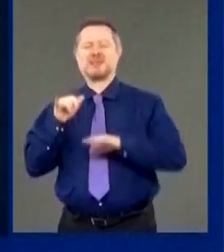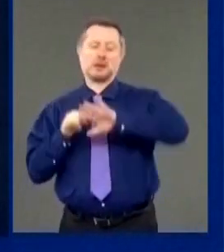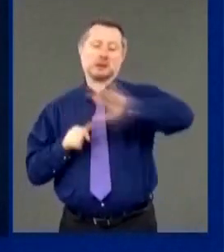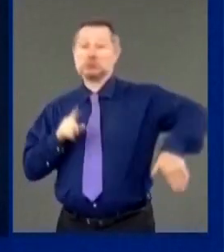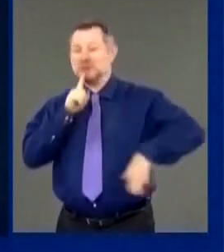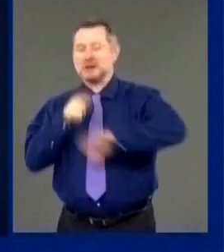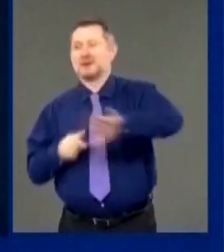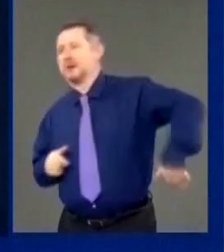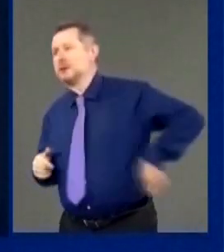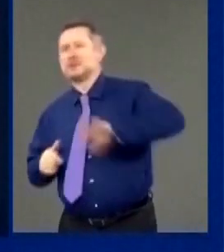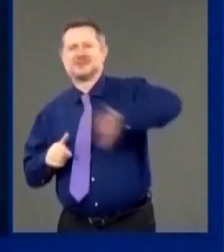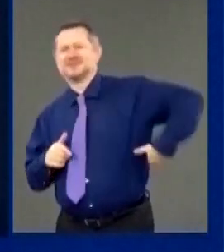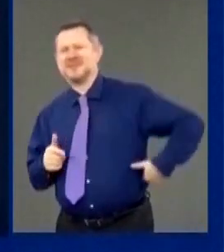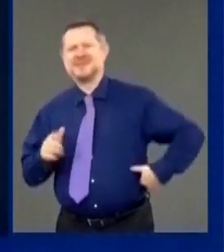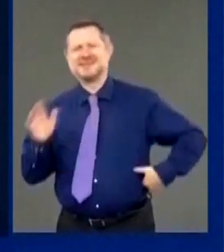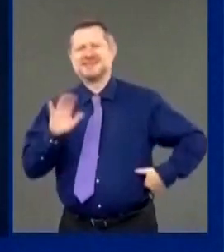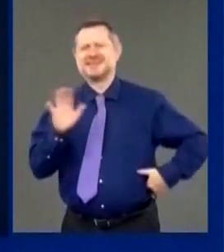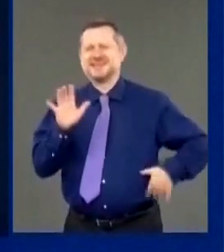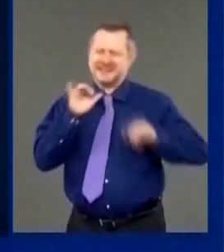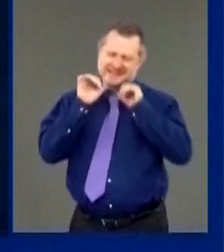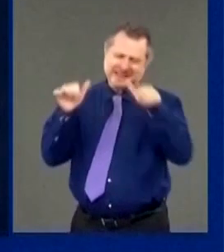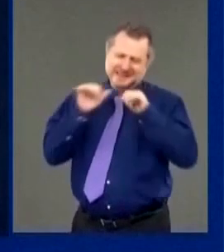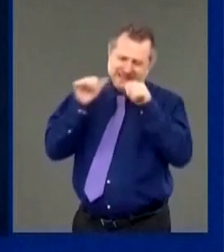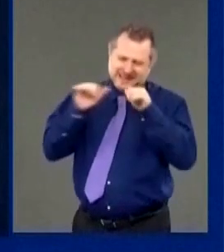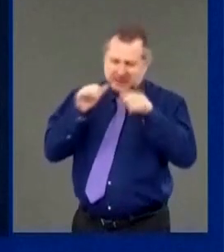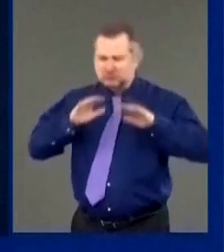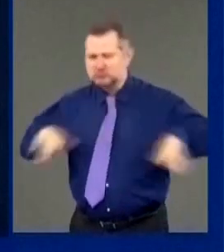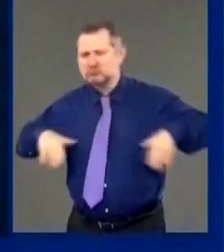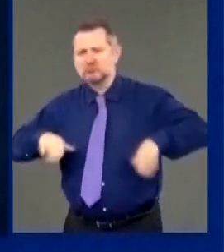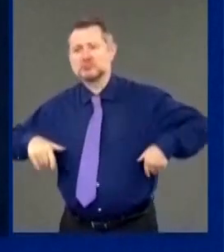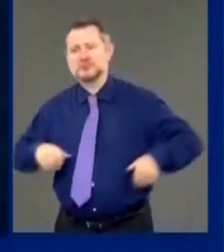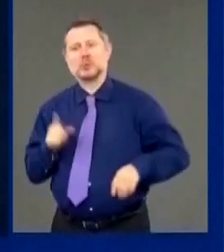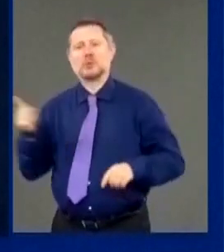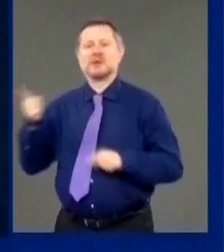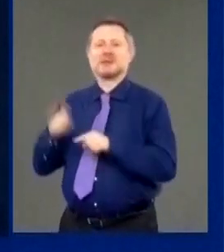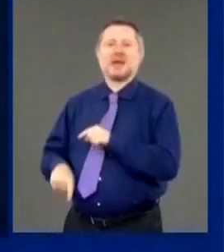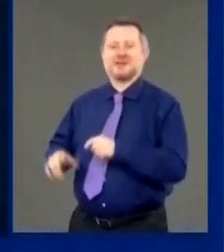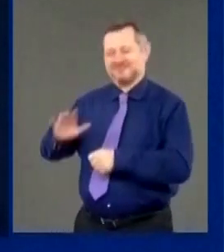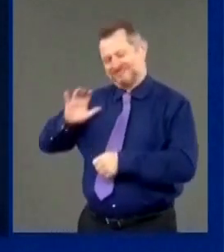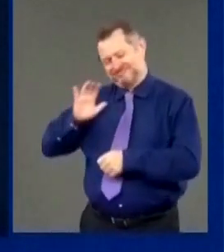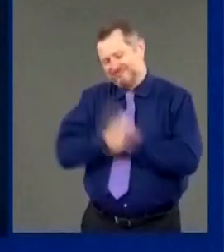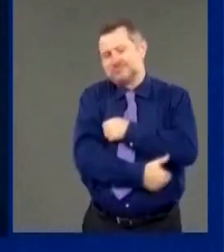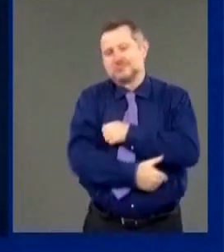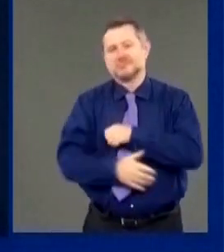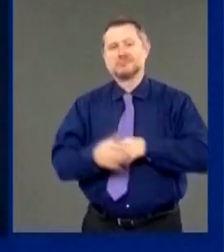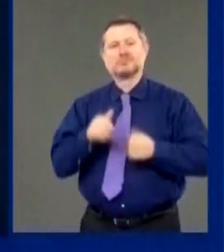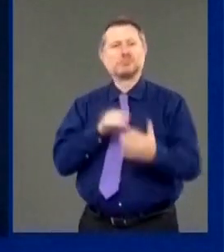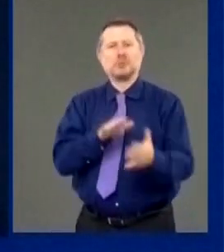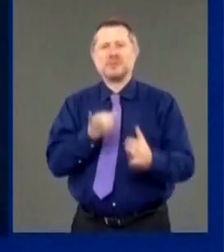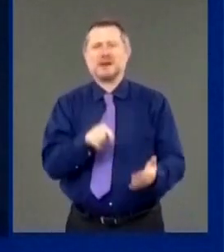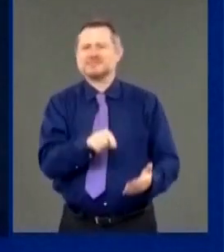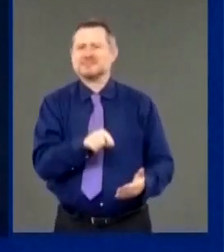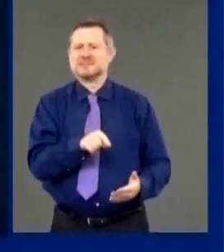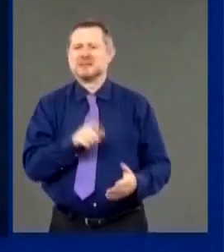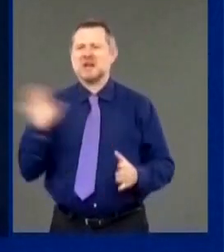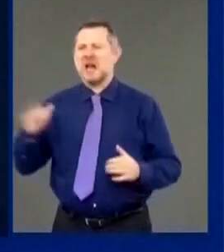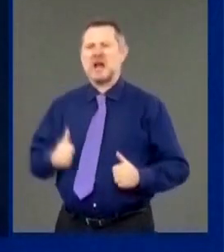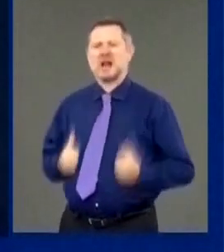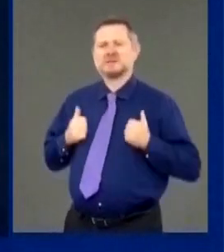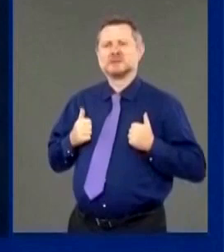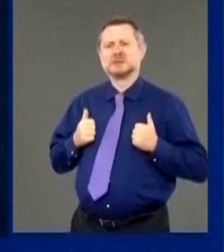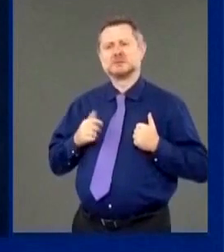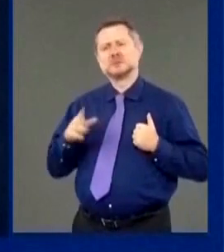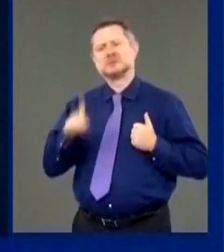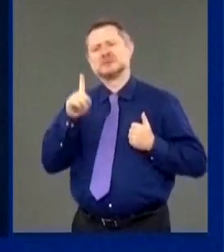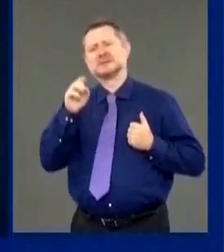Denying reality does not defeat reality. And he has lived in denial. And